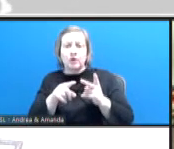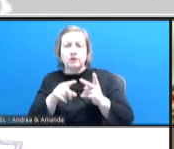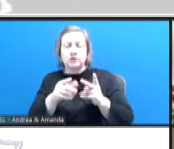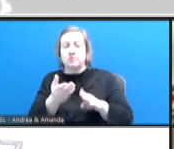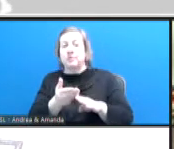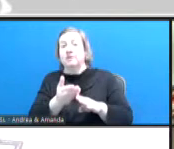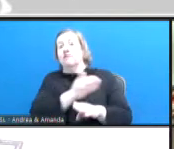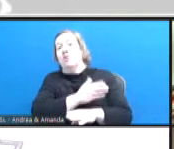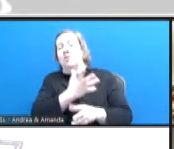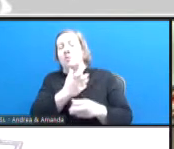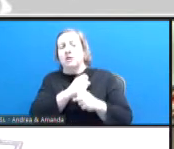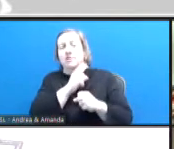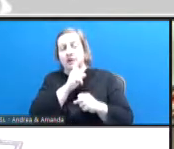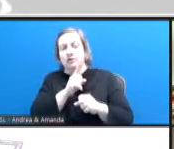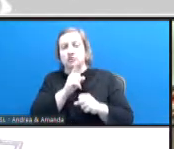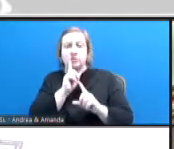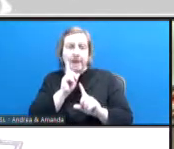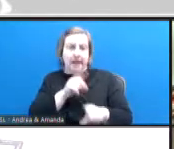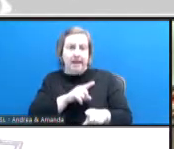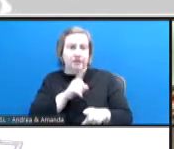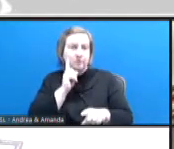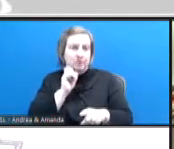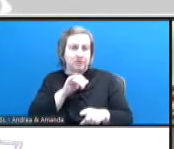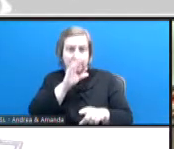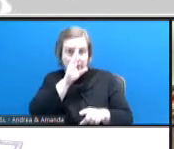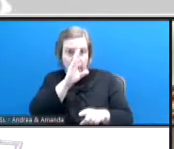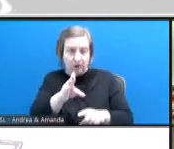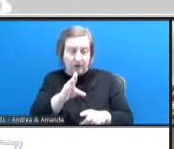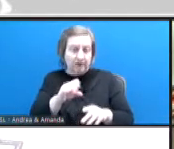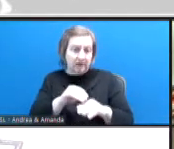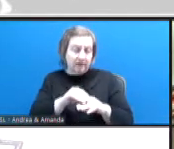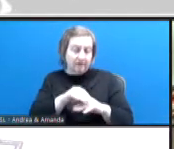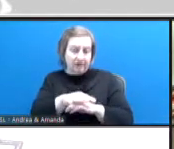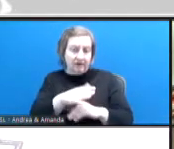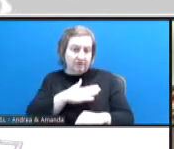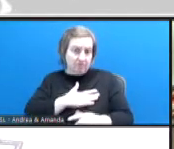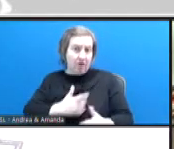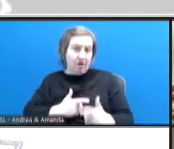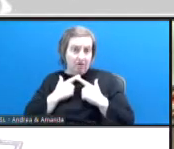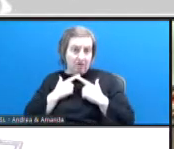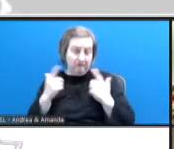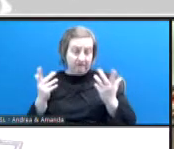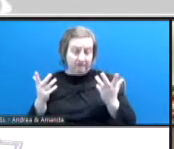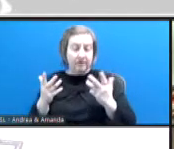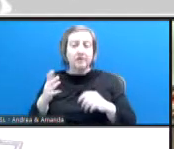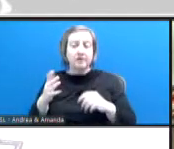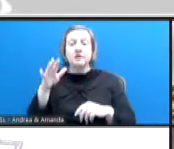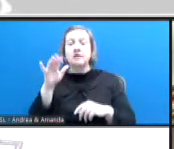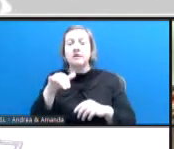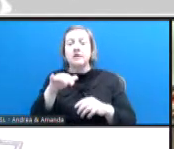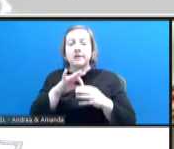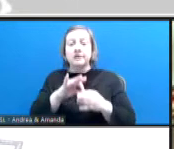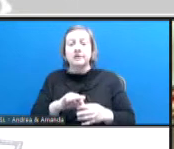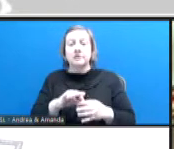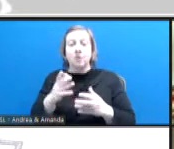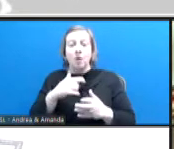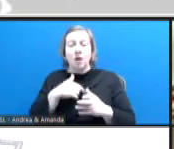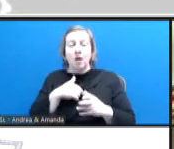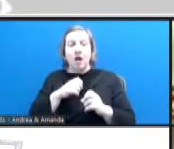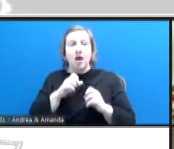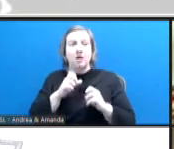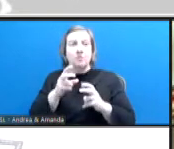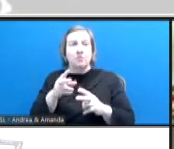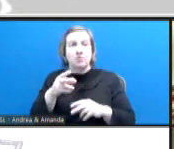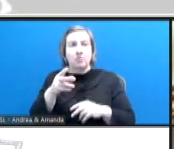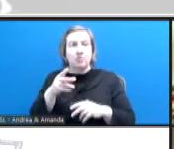I wanted to make sure it got answered because it's directly affecting my life. And that was the one I'm posting it in after